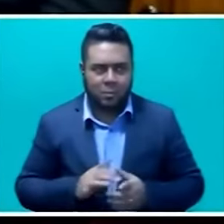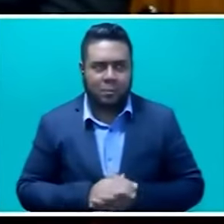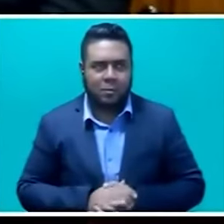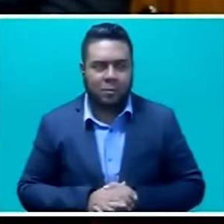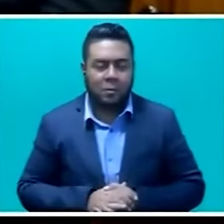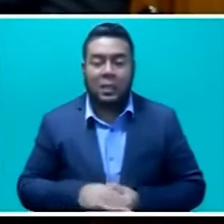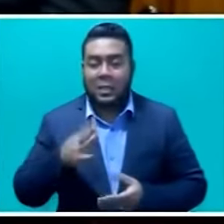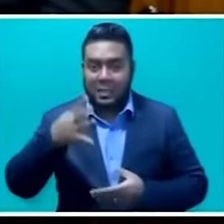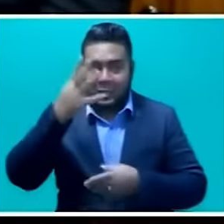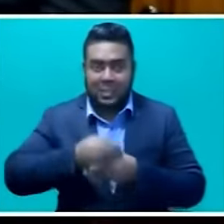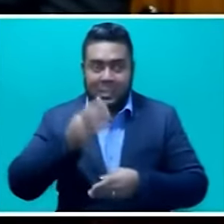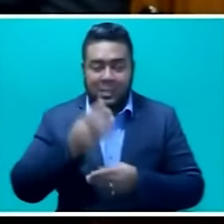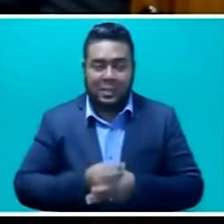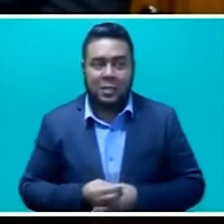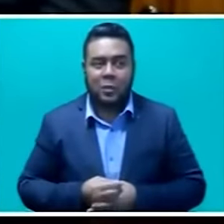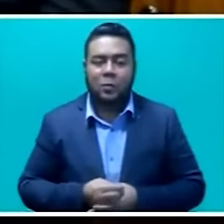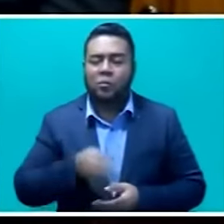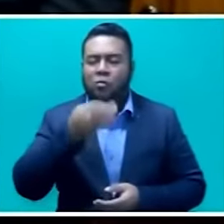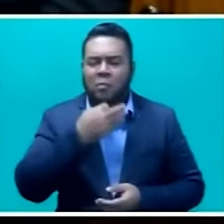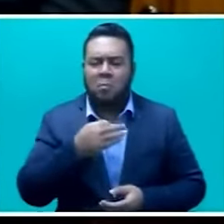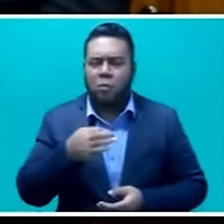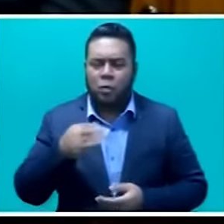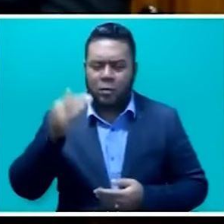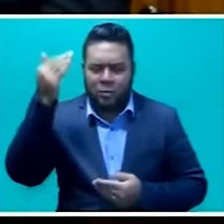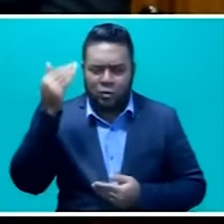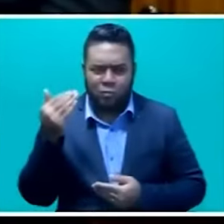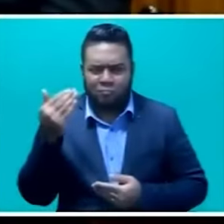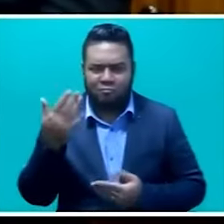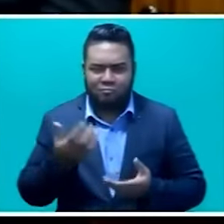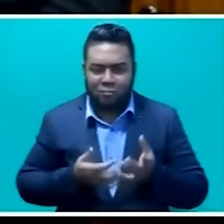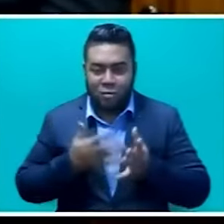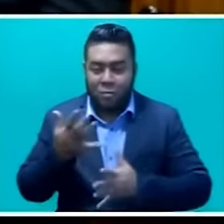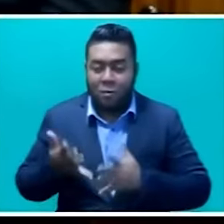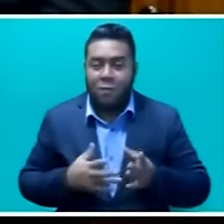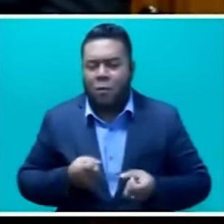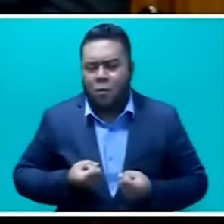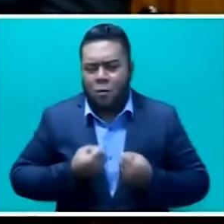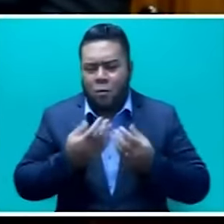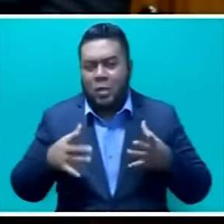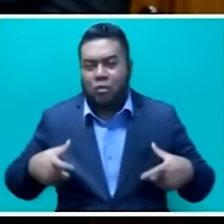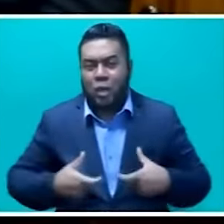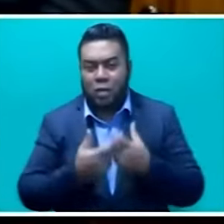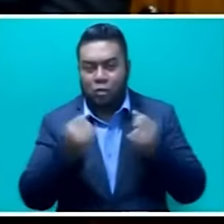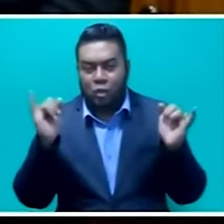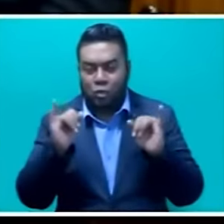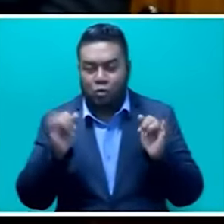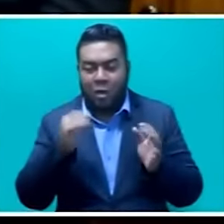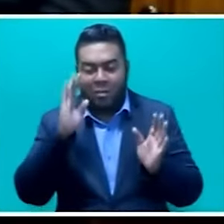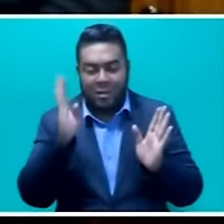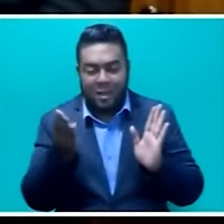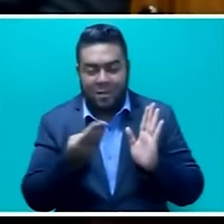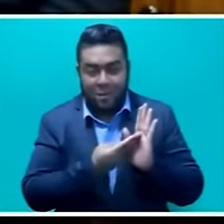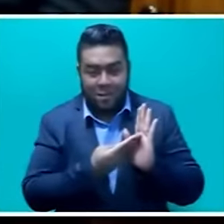above data and statistics were just a brief snapshot of the challenges and issues identified by the Fiji Country